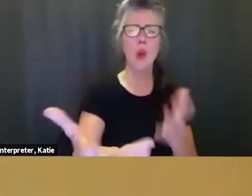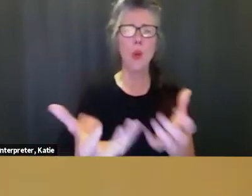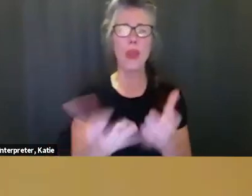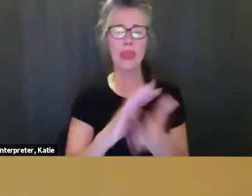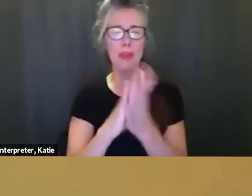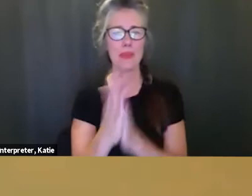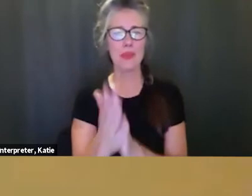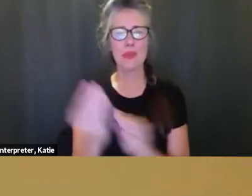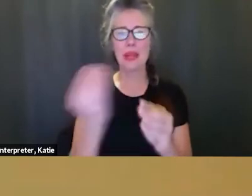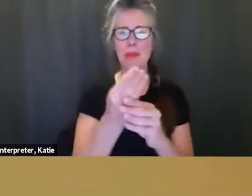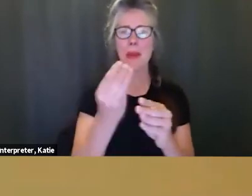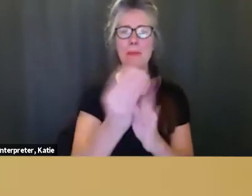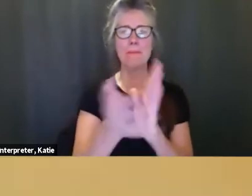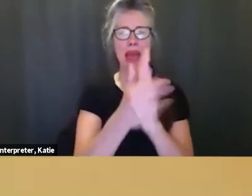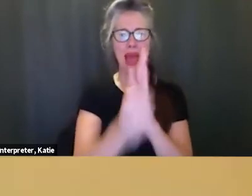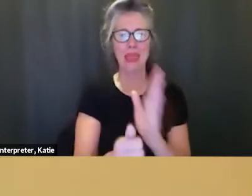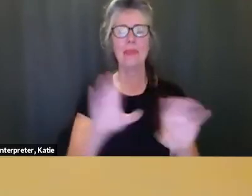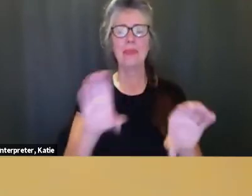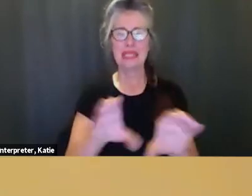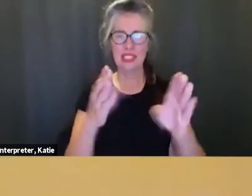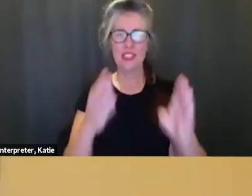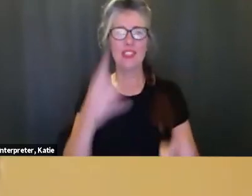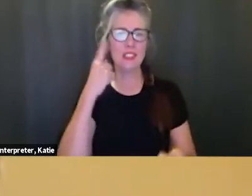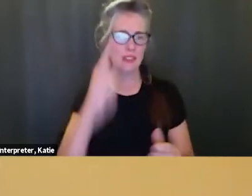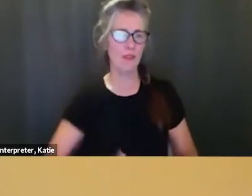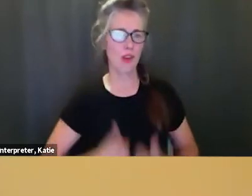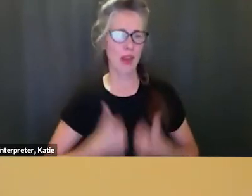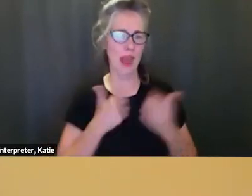life. Next slide, please.